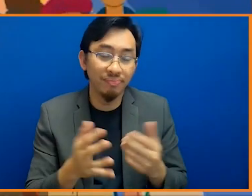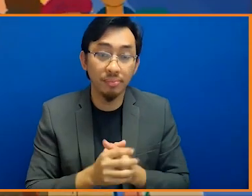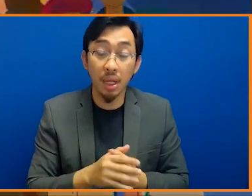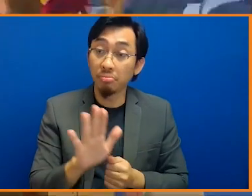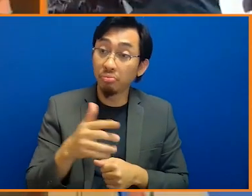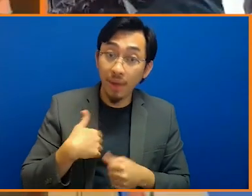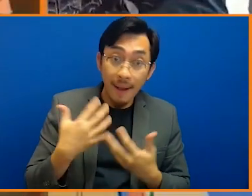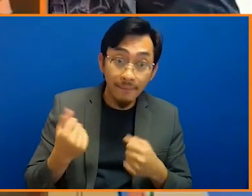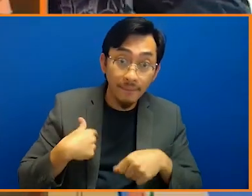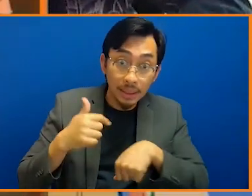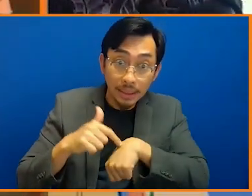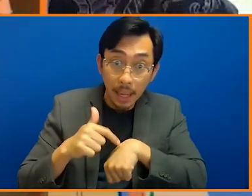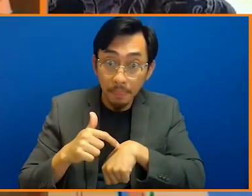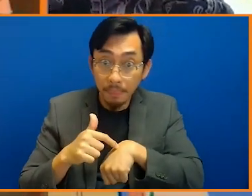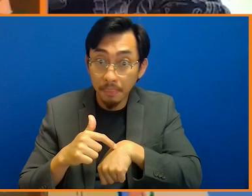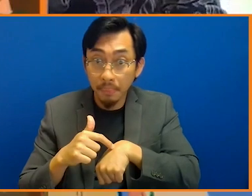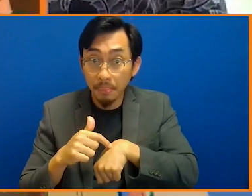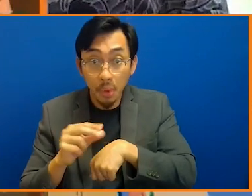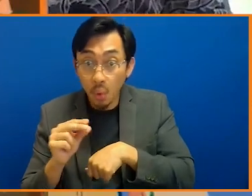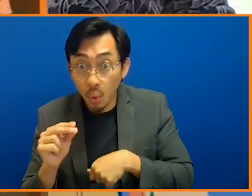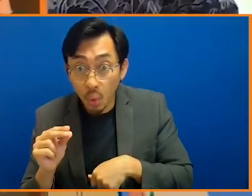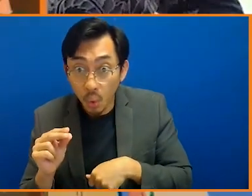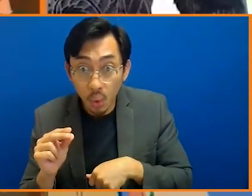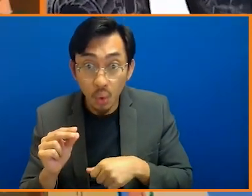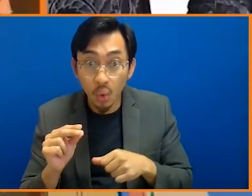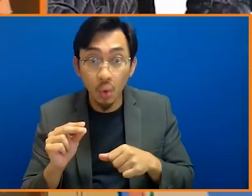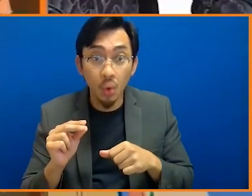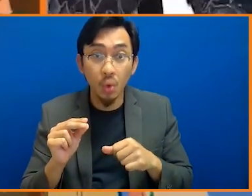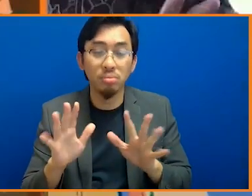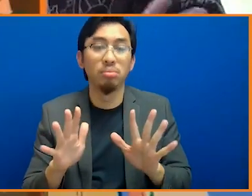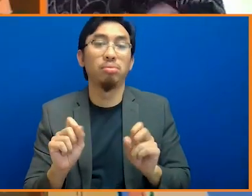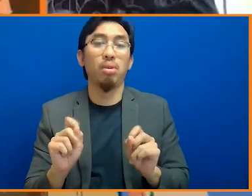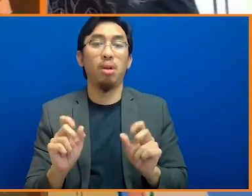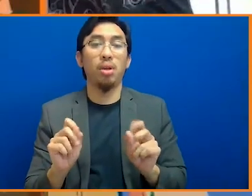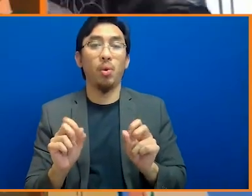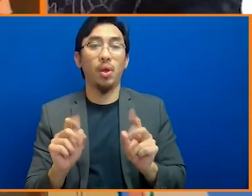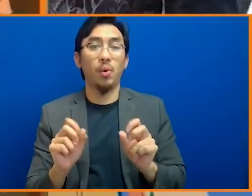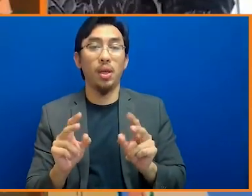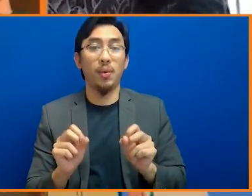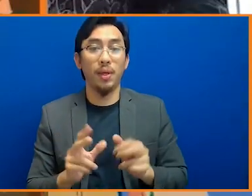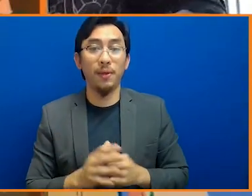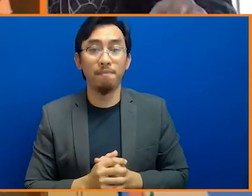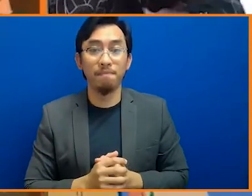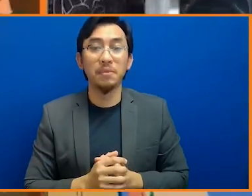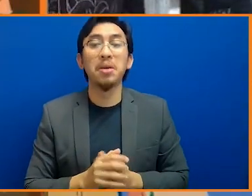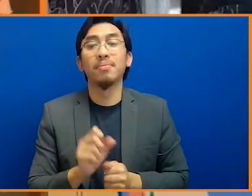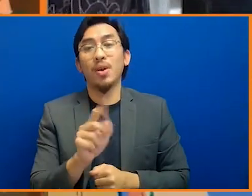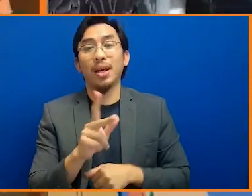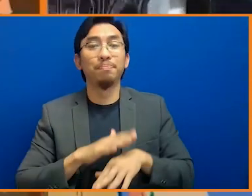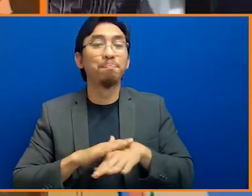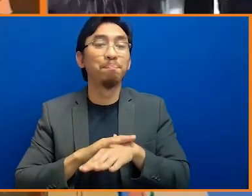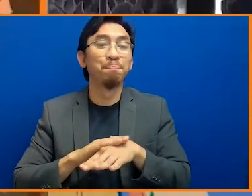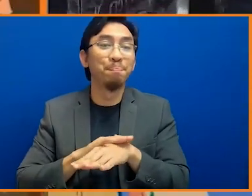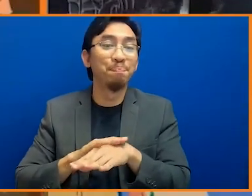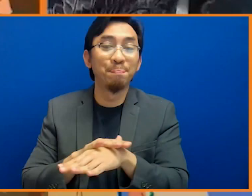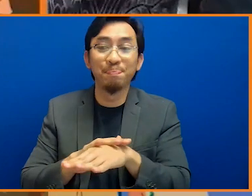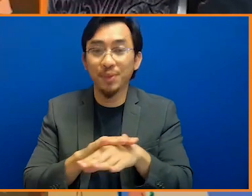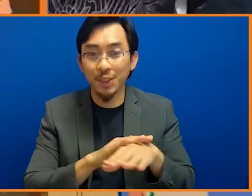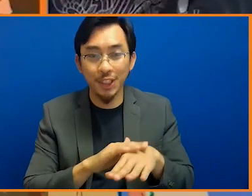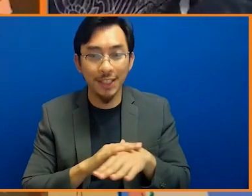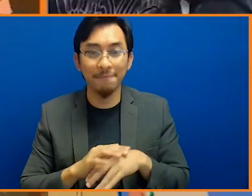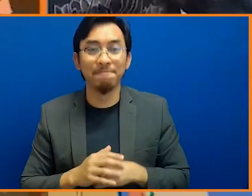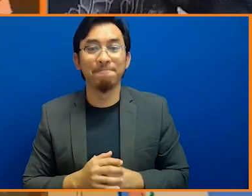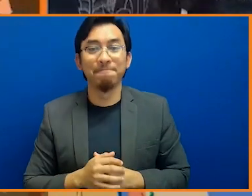Okay, I'm not sure. Do I have still time? No, no. Okay. For the answer the question, yeah. Okay, now,